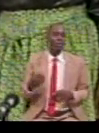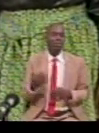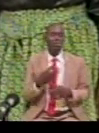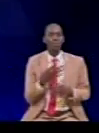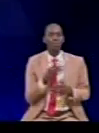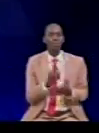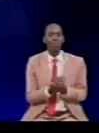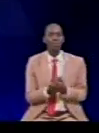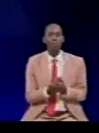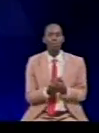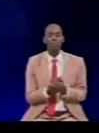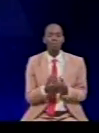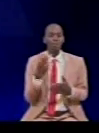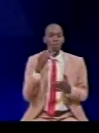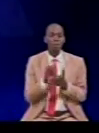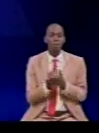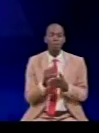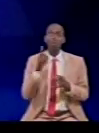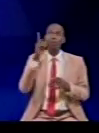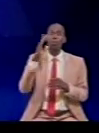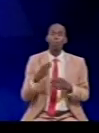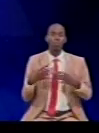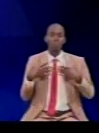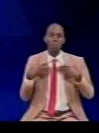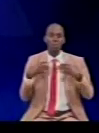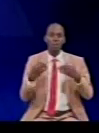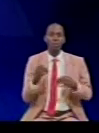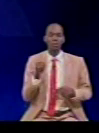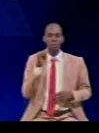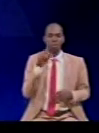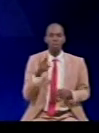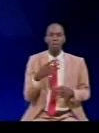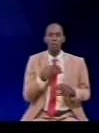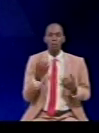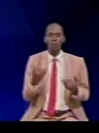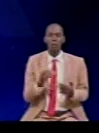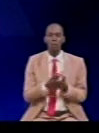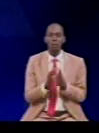prayer, God healed her and now she's strong. Praise the Lord.